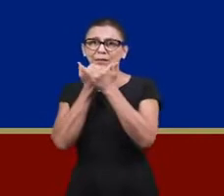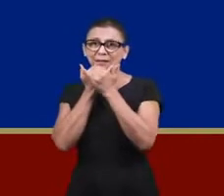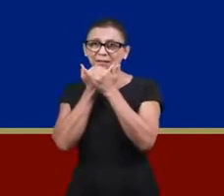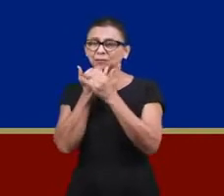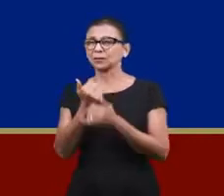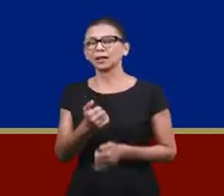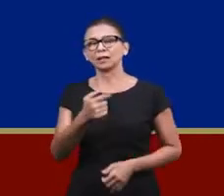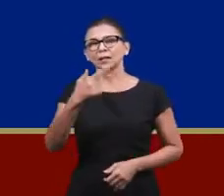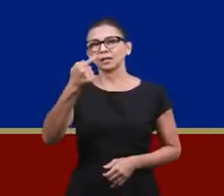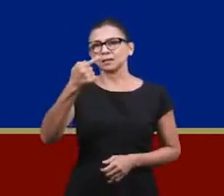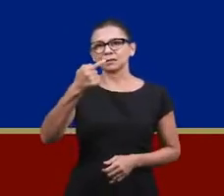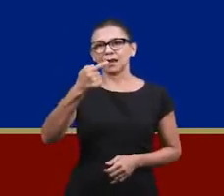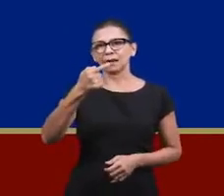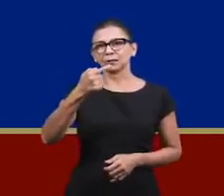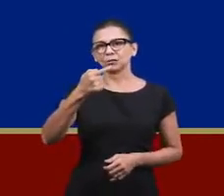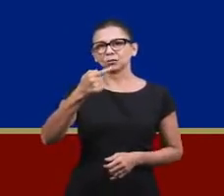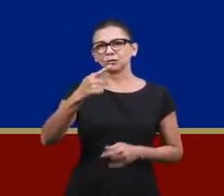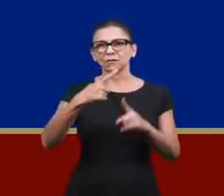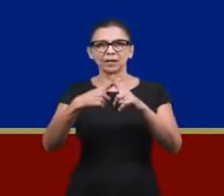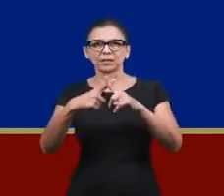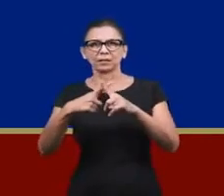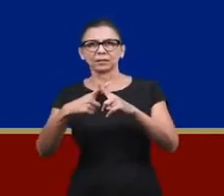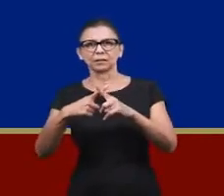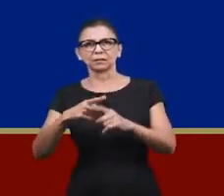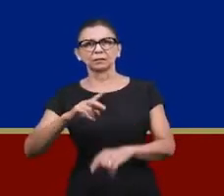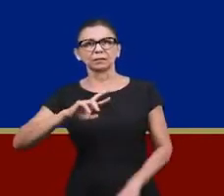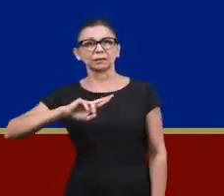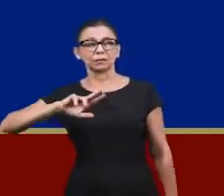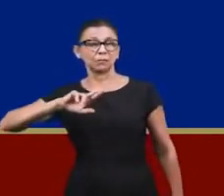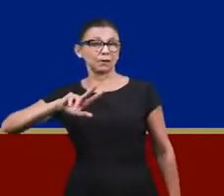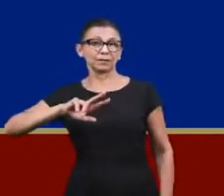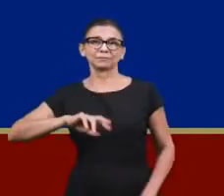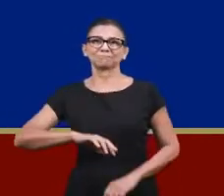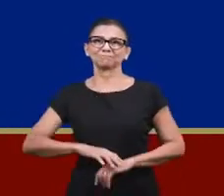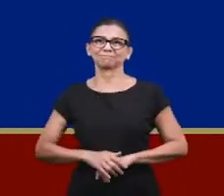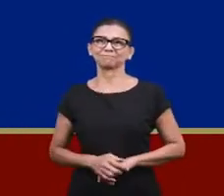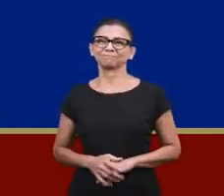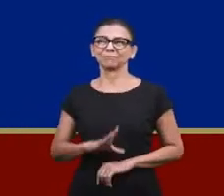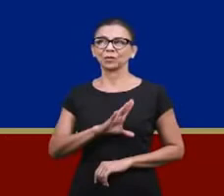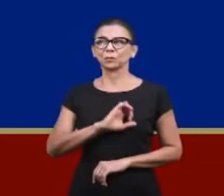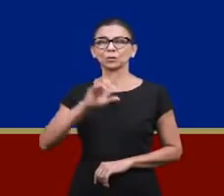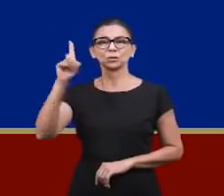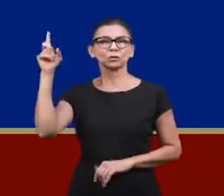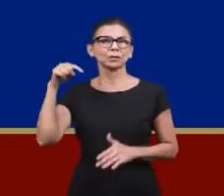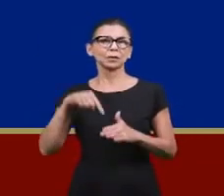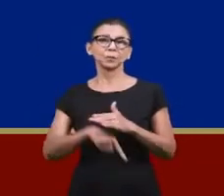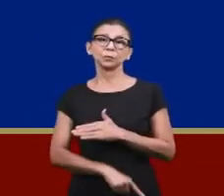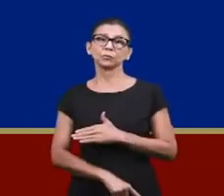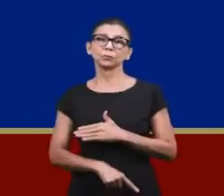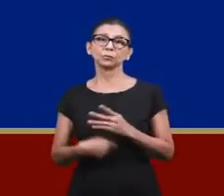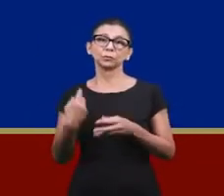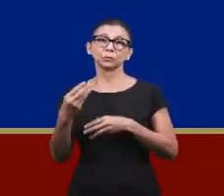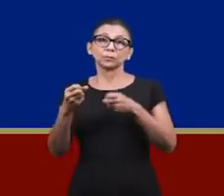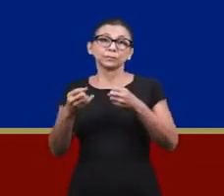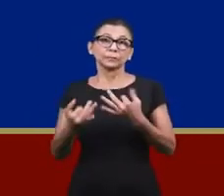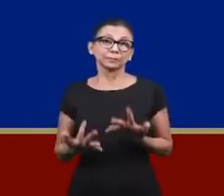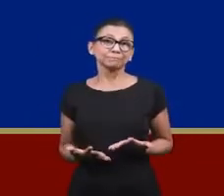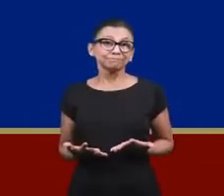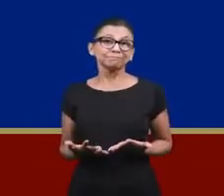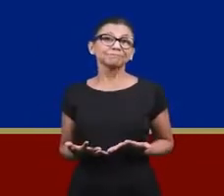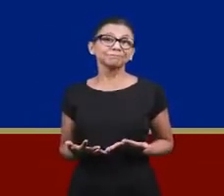forgiveness. So it is not just seven times. No, in no way. The love of God is